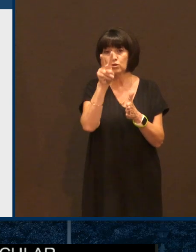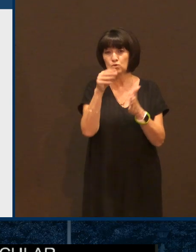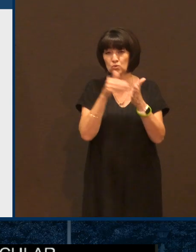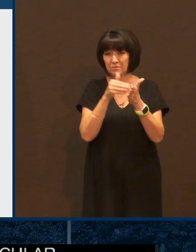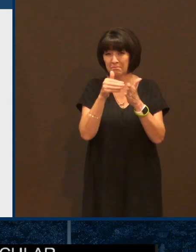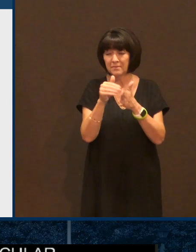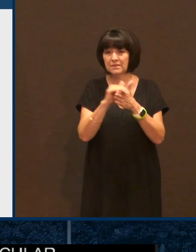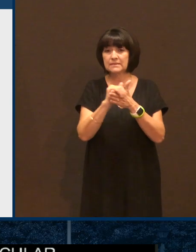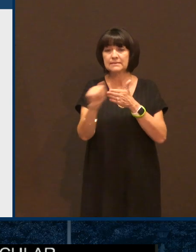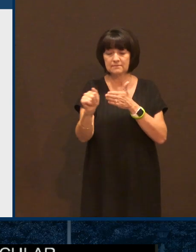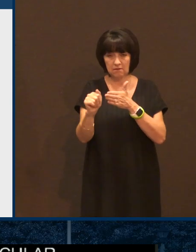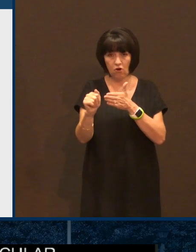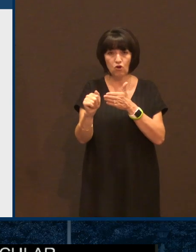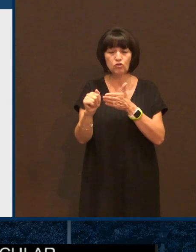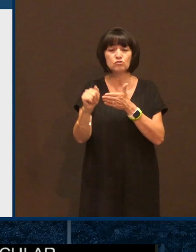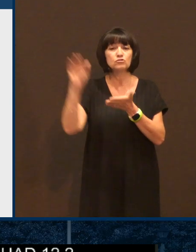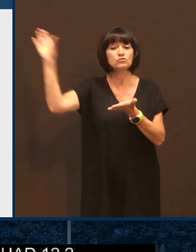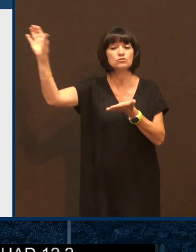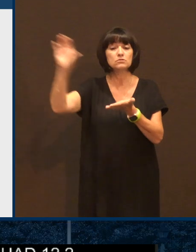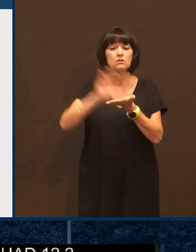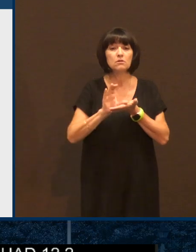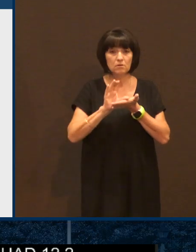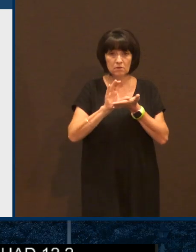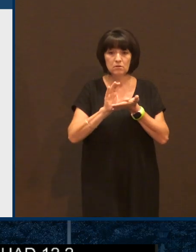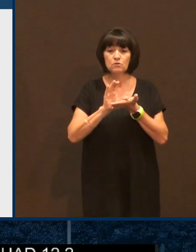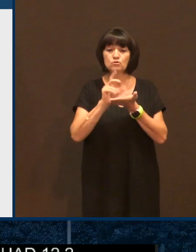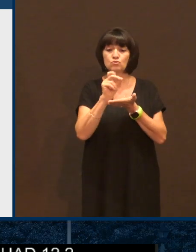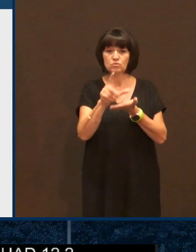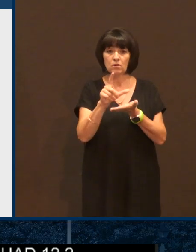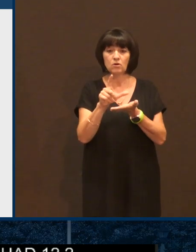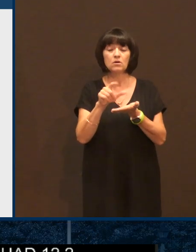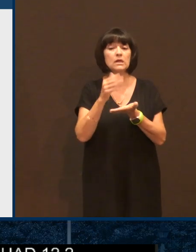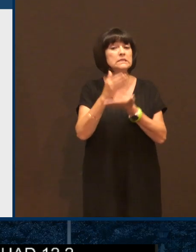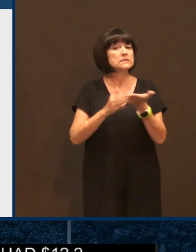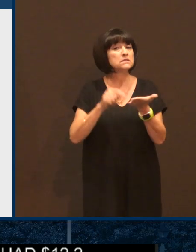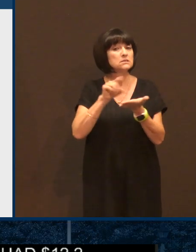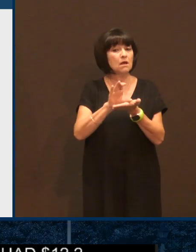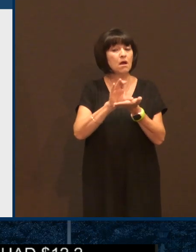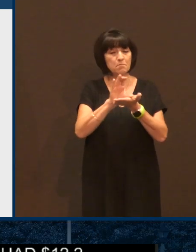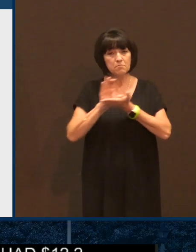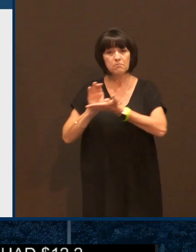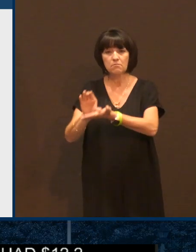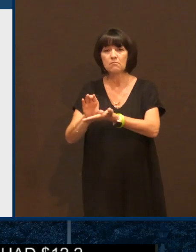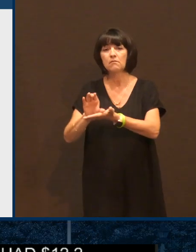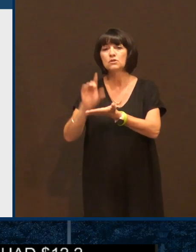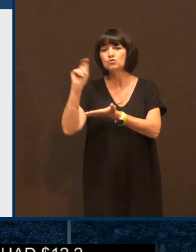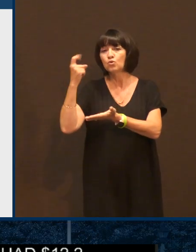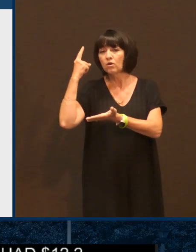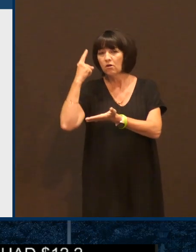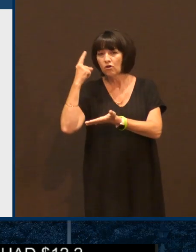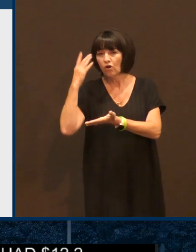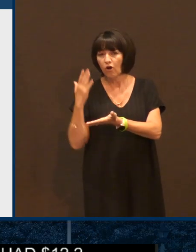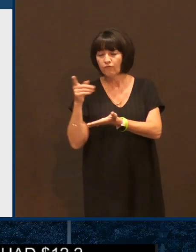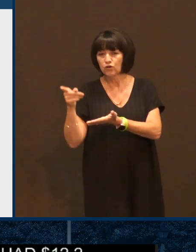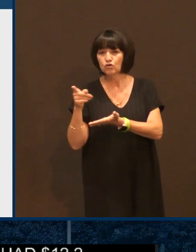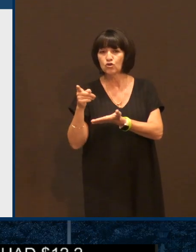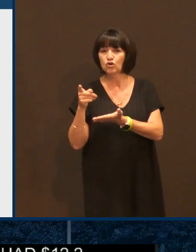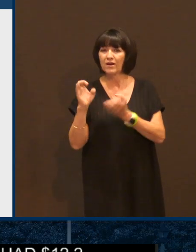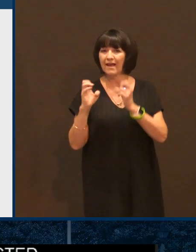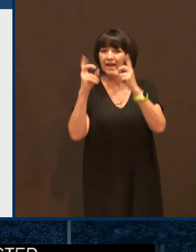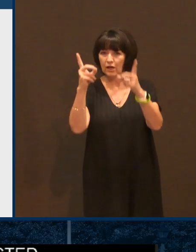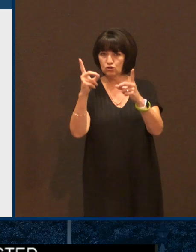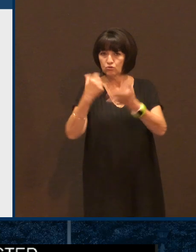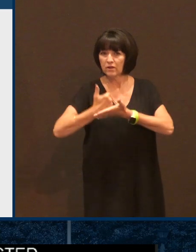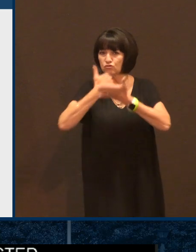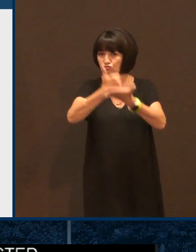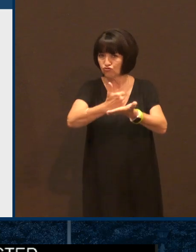state. Some of this was directed toward a governor's education emergency relief fund. Some of it came to the